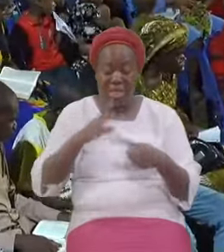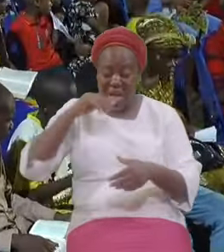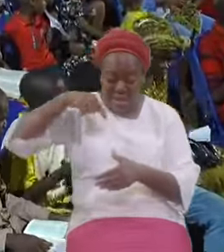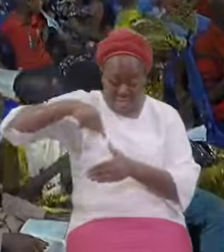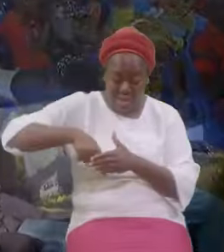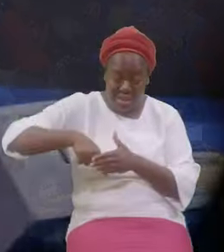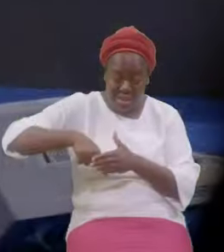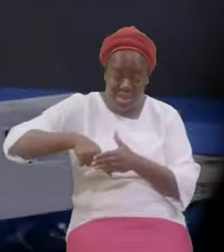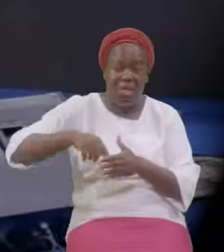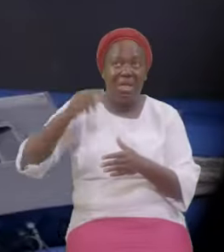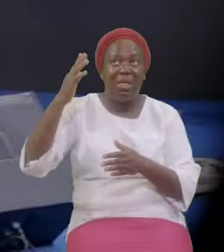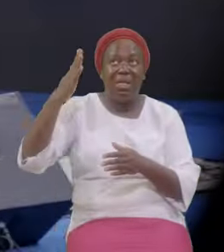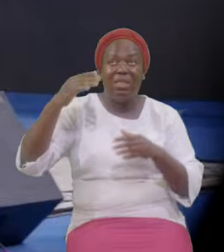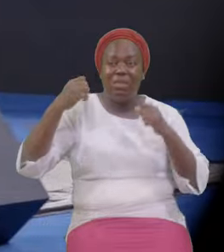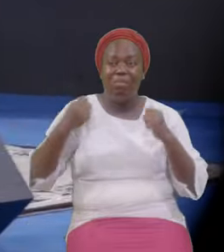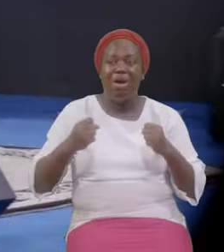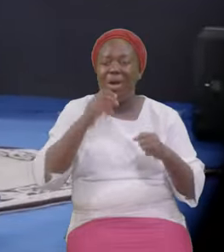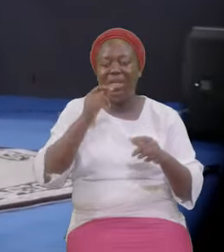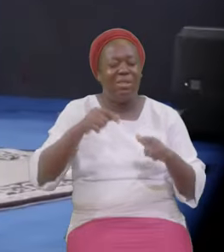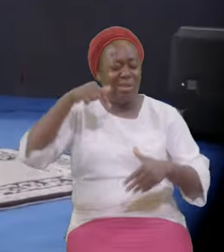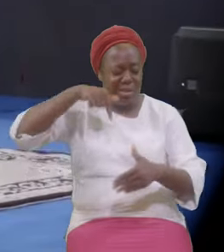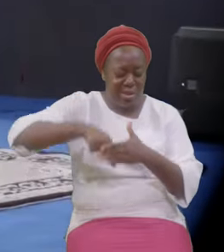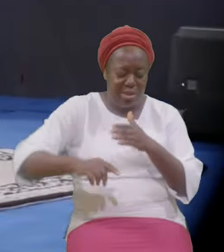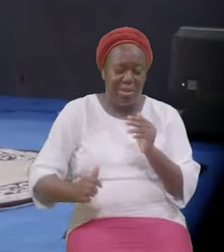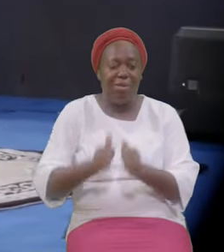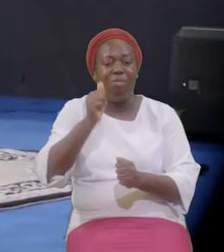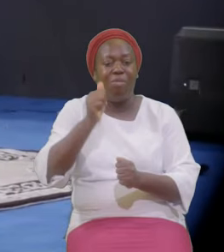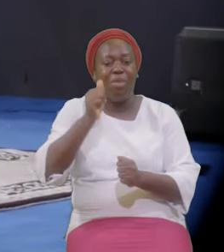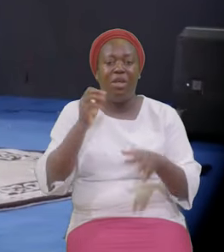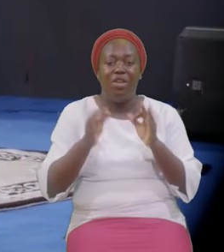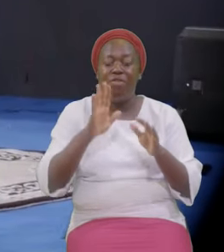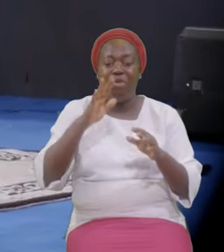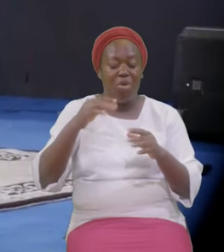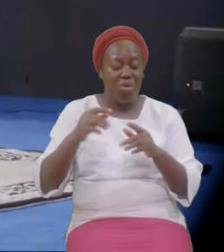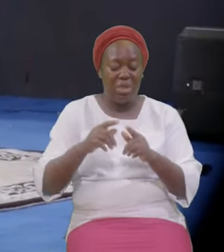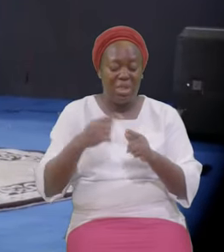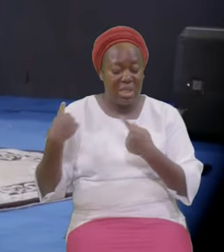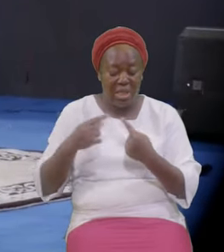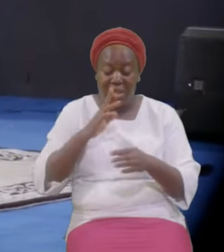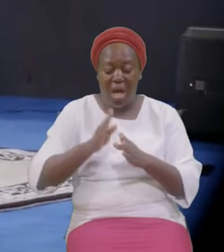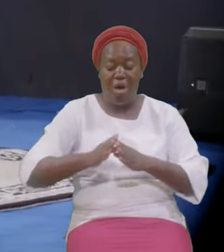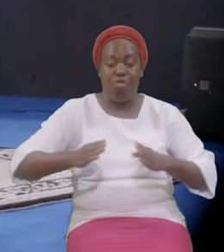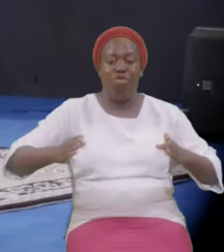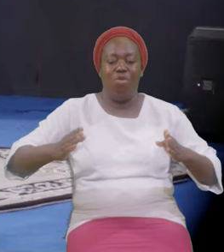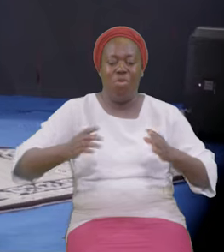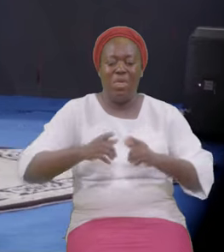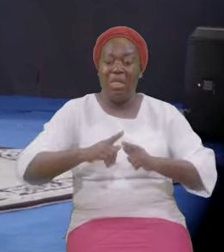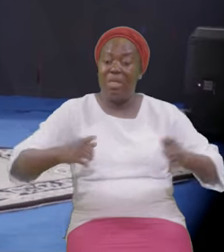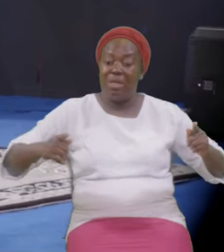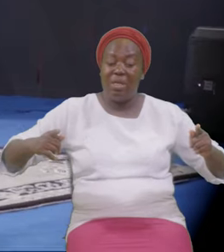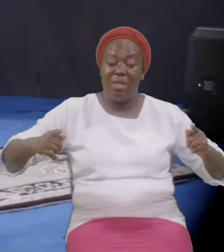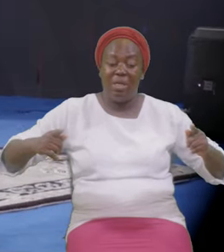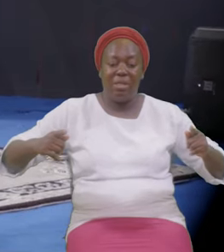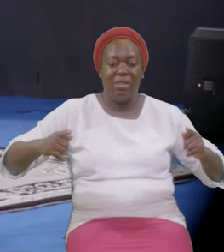power is deeper. If your sins are broad, great, broad, as